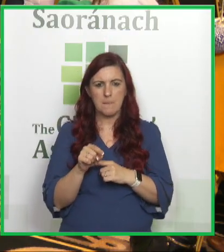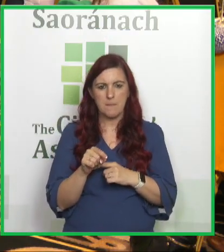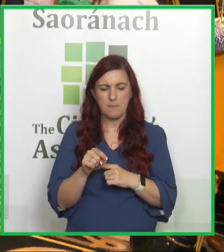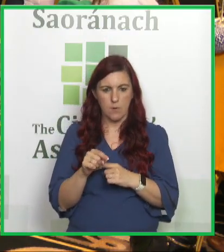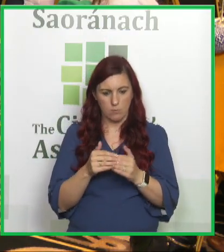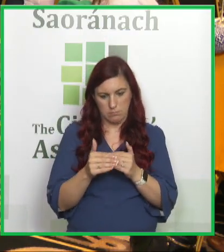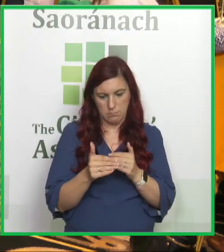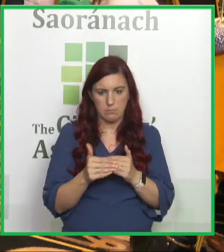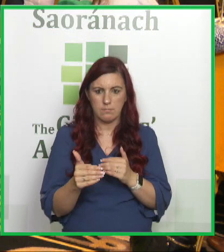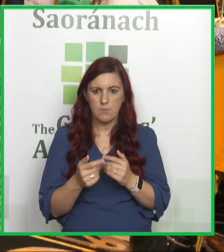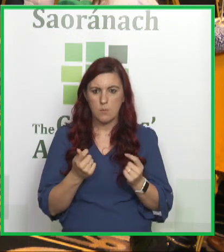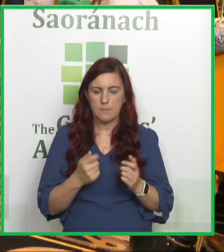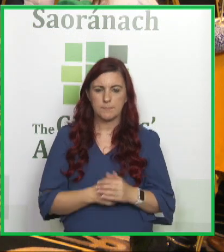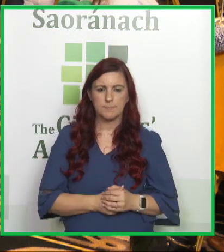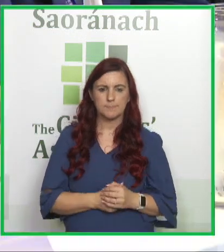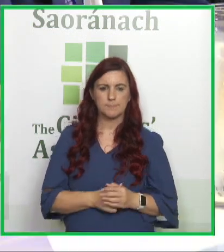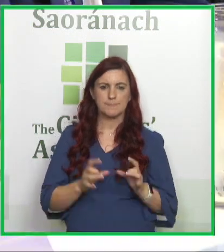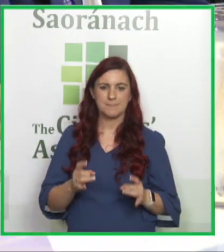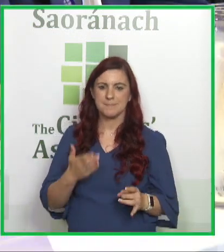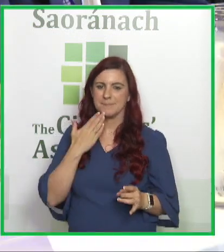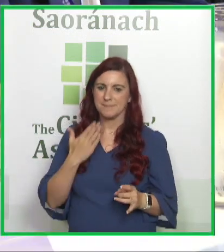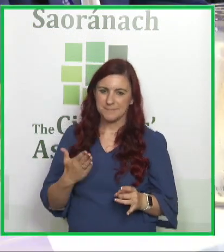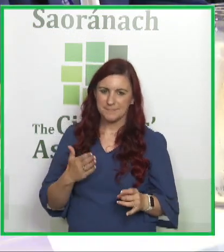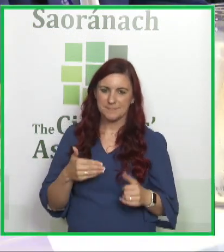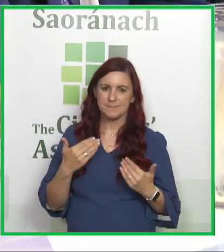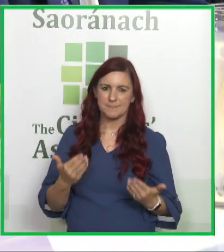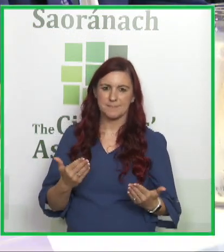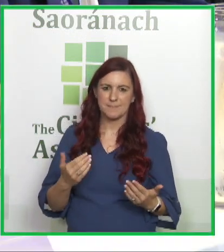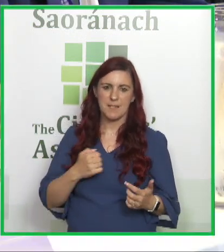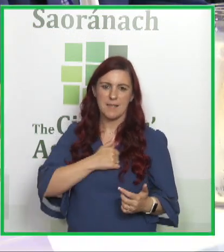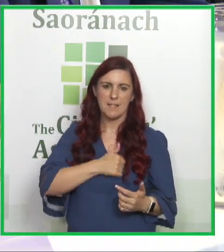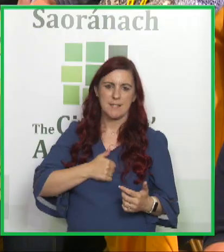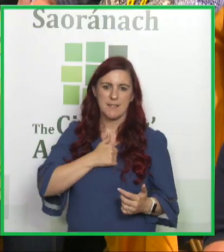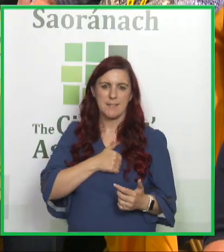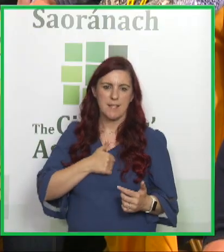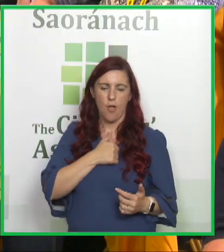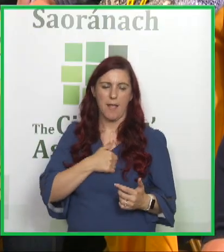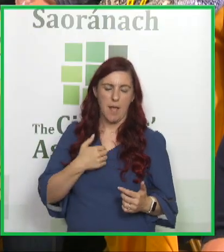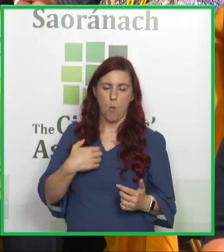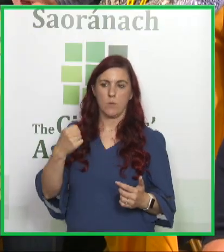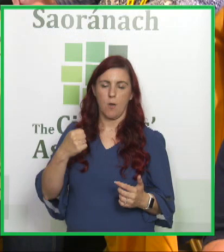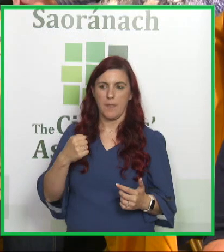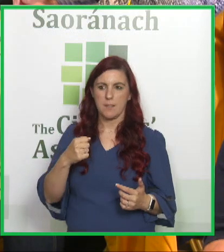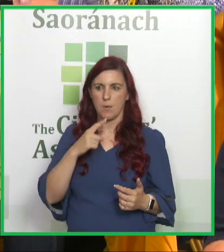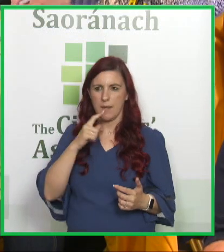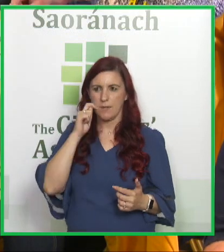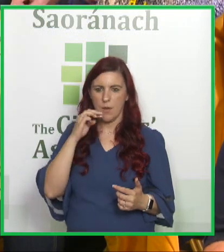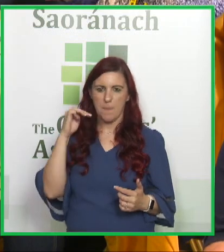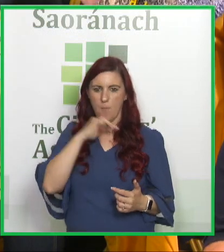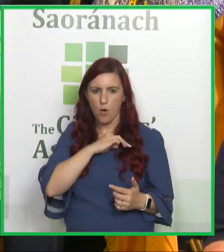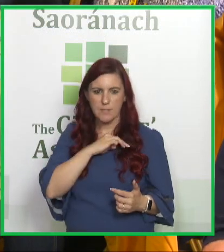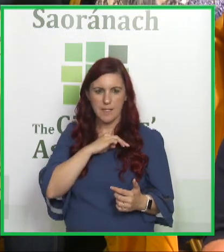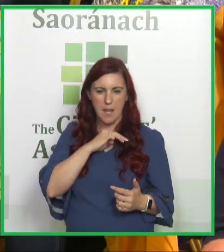strategy, ideally. Thank you, Tony. You're very clear. And I'm sorry just to hold on this one, because I think it's really important. It's been hanging from the